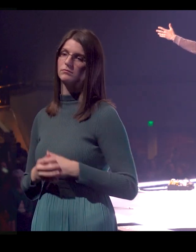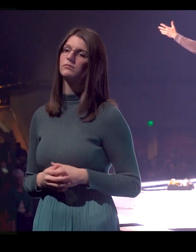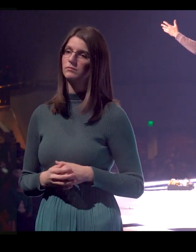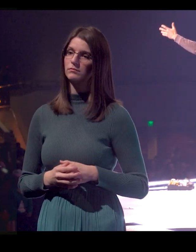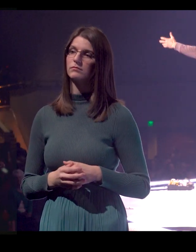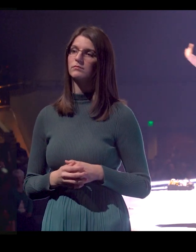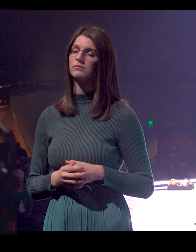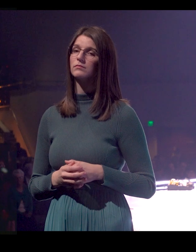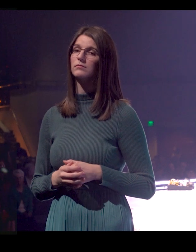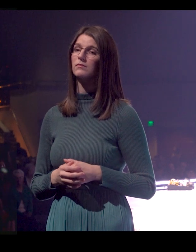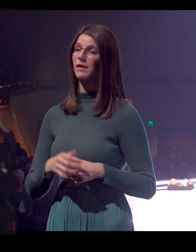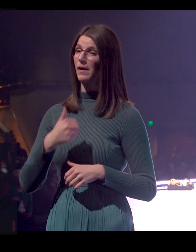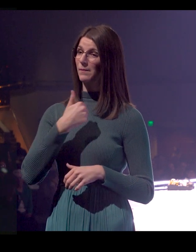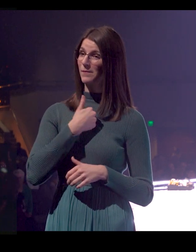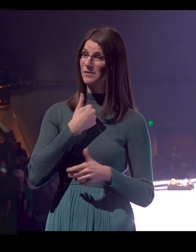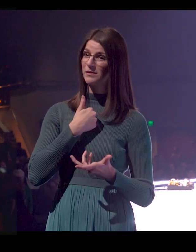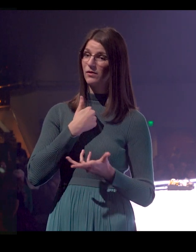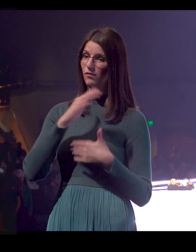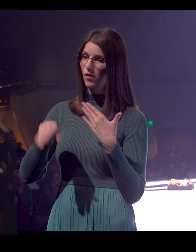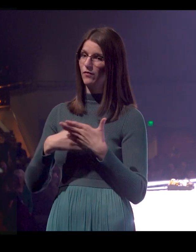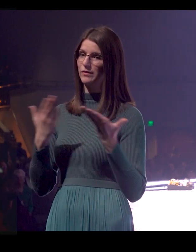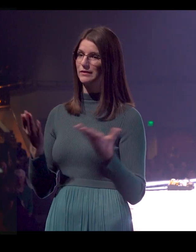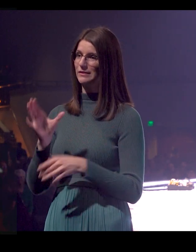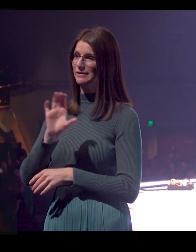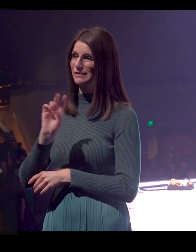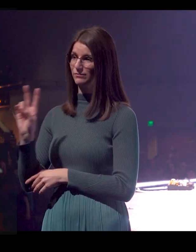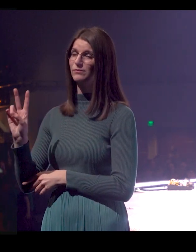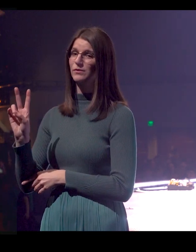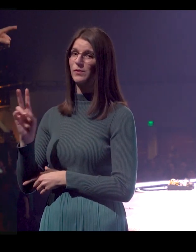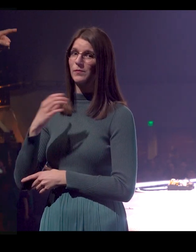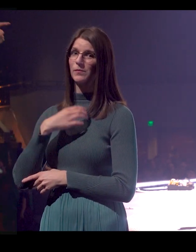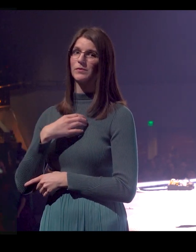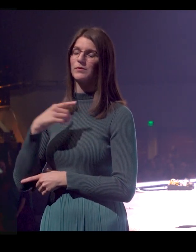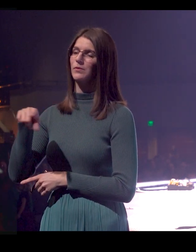want to wish you a very Merry Christmas. God bless you. We look